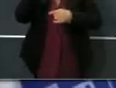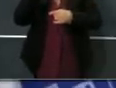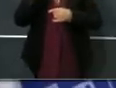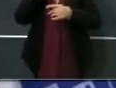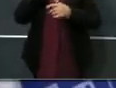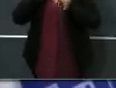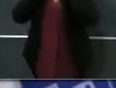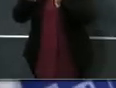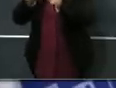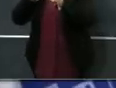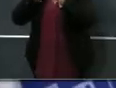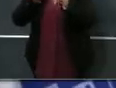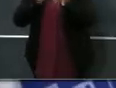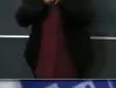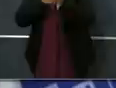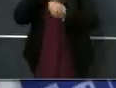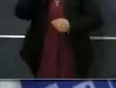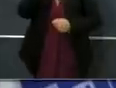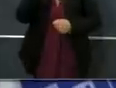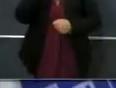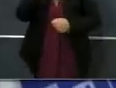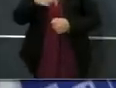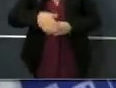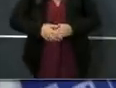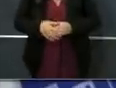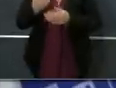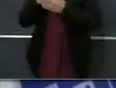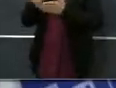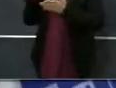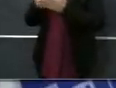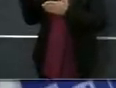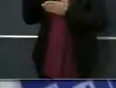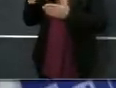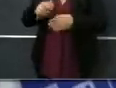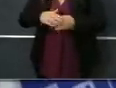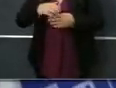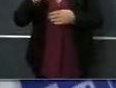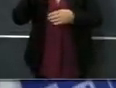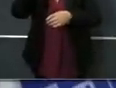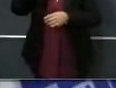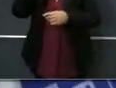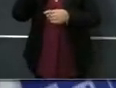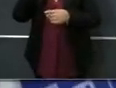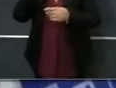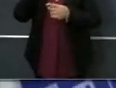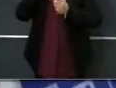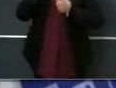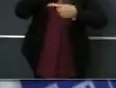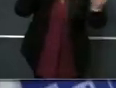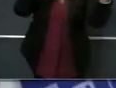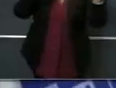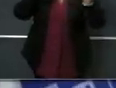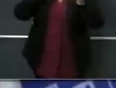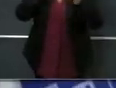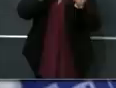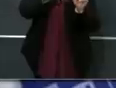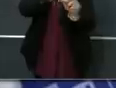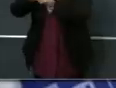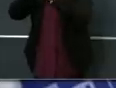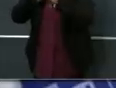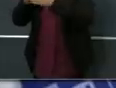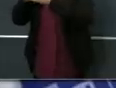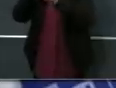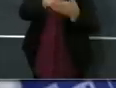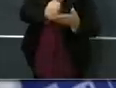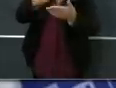you. A few weeks ago, as the governor mentioned, he issued a call to action for companies to meet this moment and help close the digital